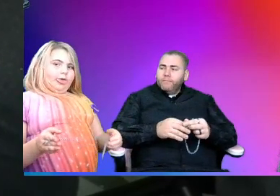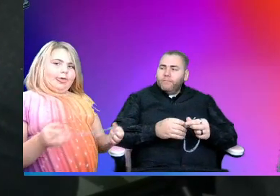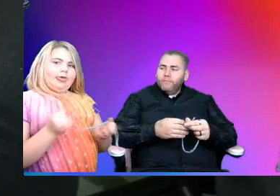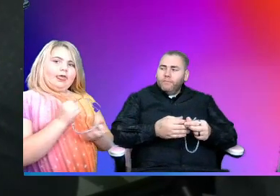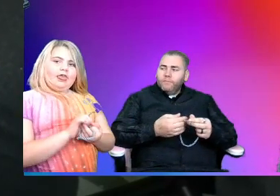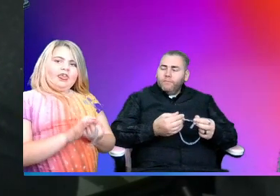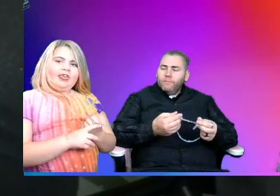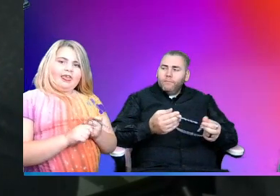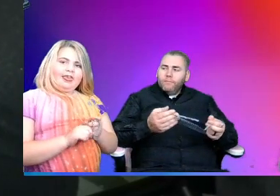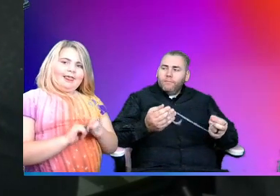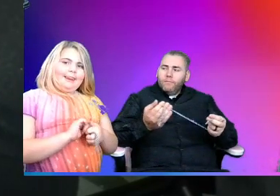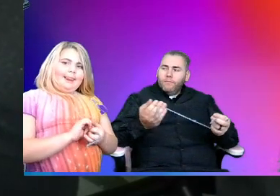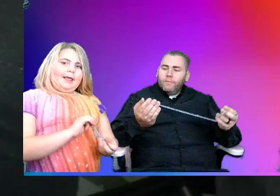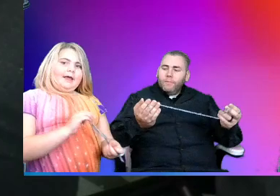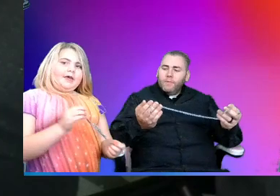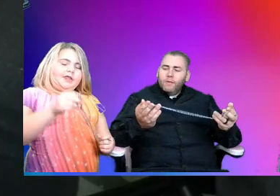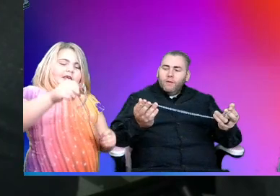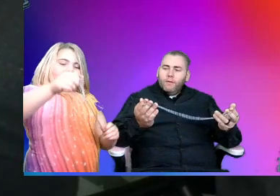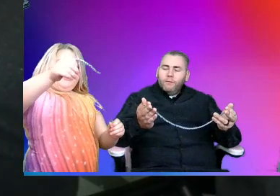that?